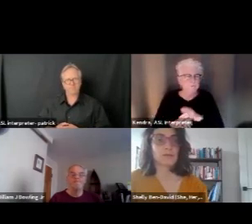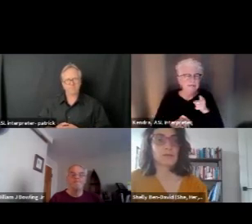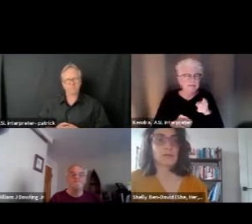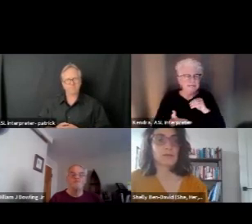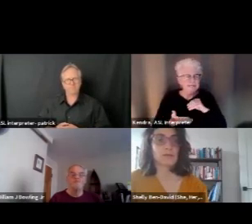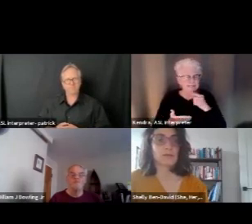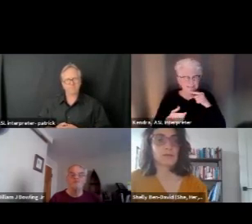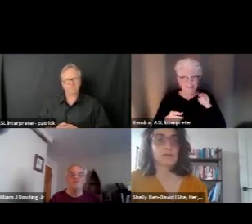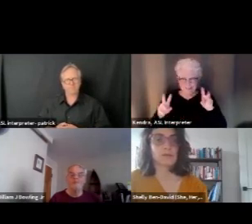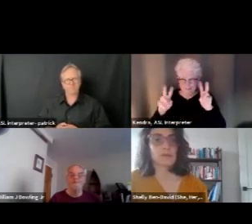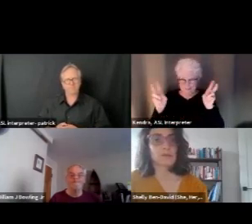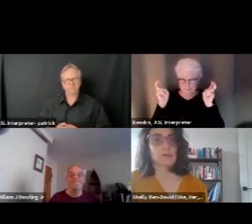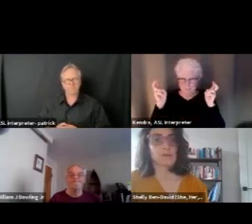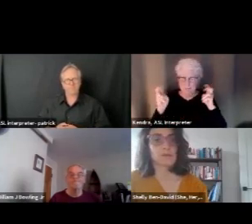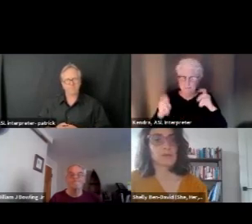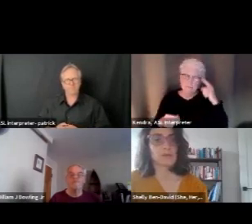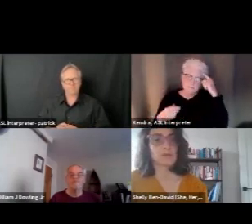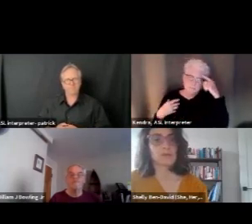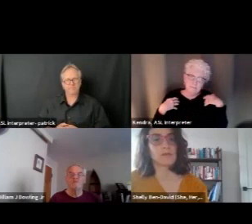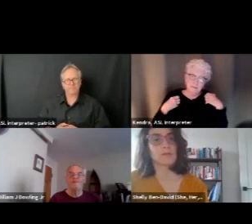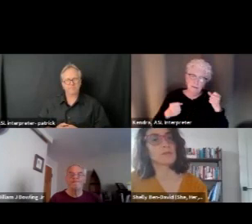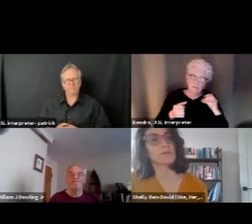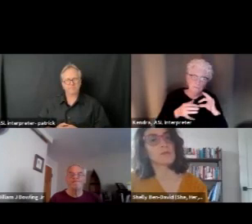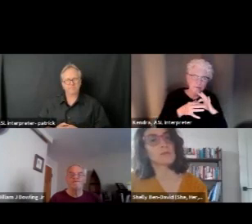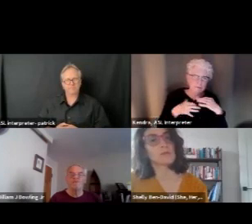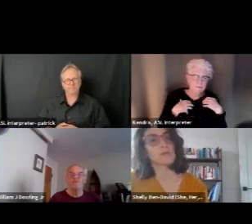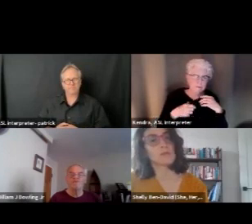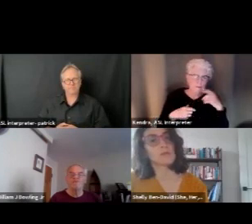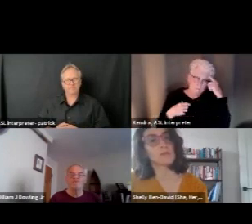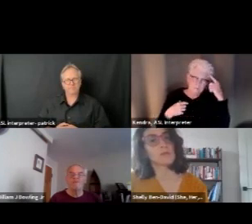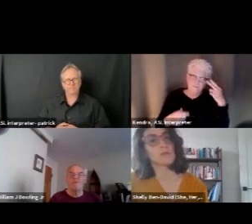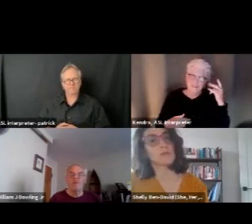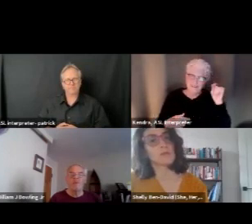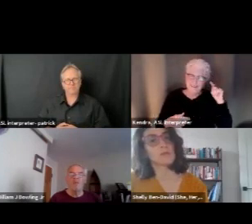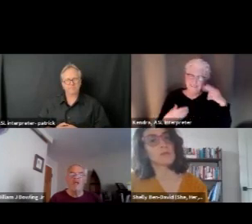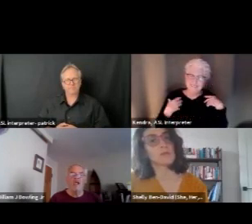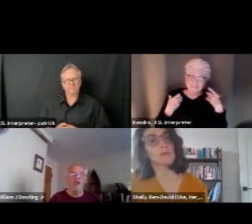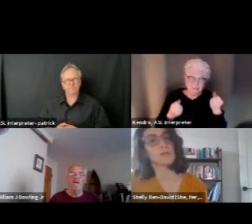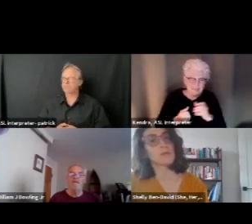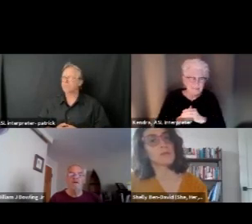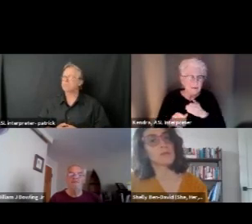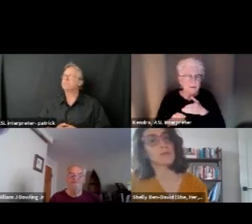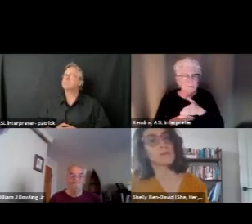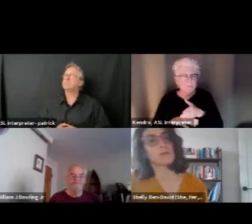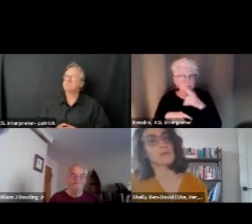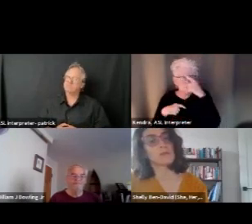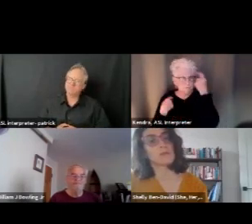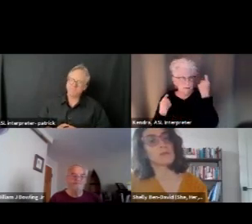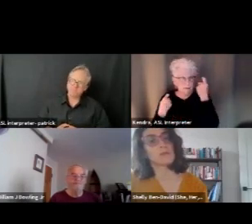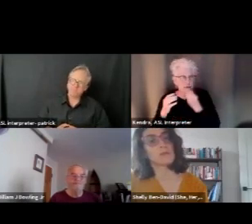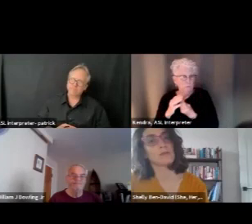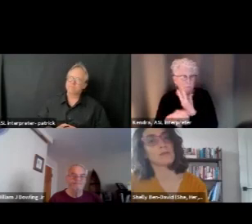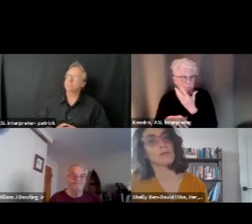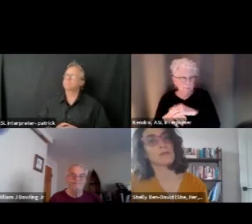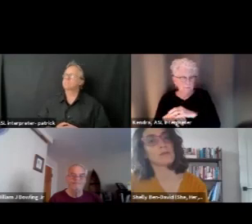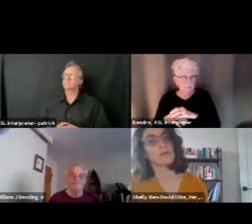that the relationship between mental health recovery and post-traumatic growth is unclear, as is the extent to which they are the same or overlapping but